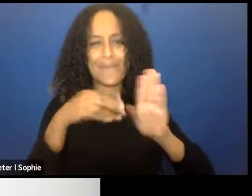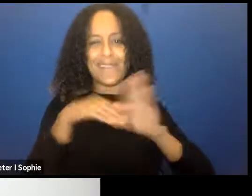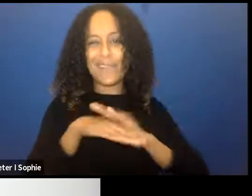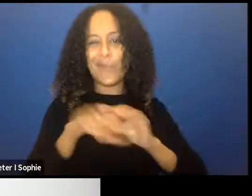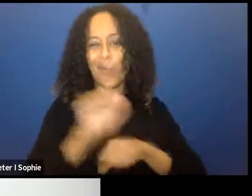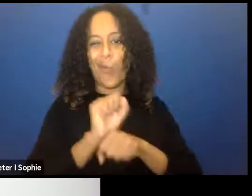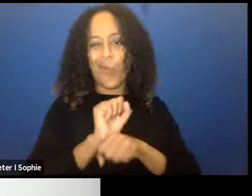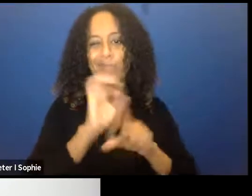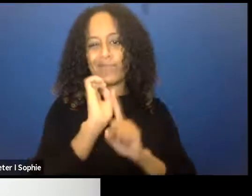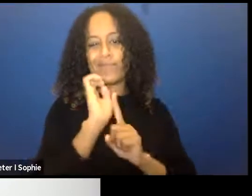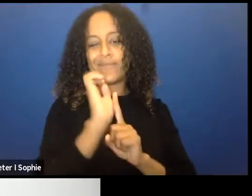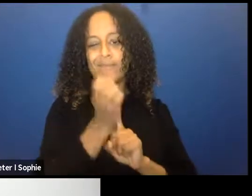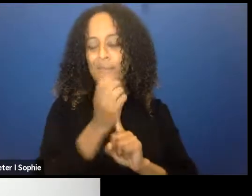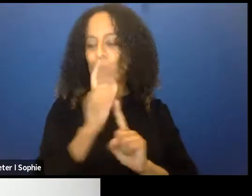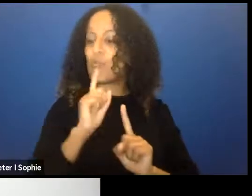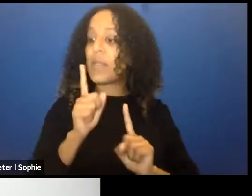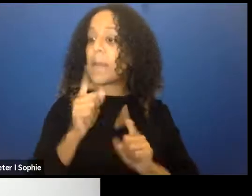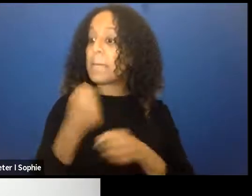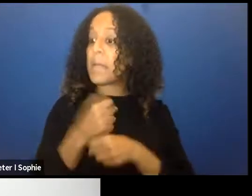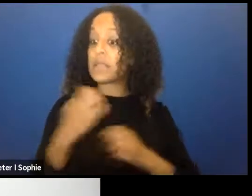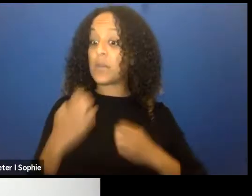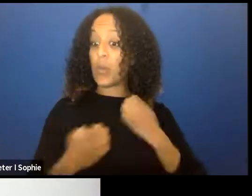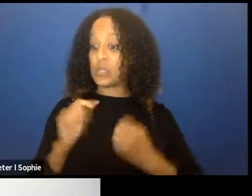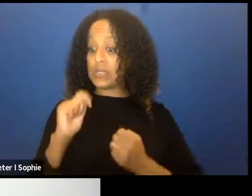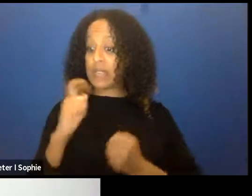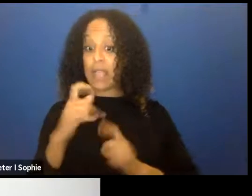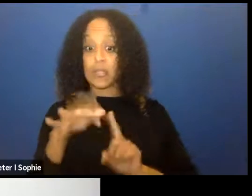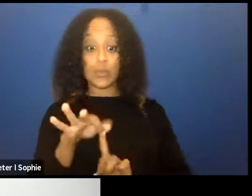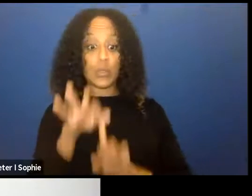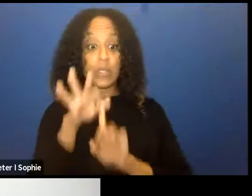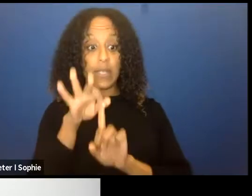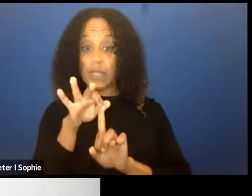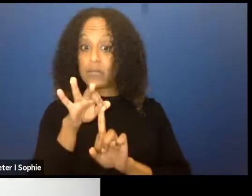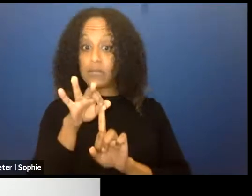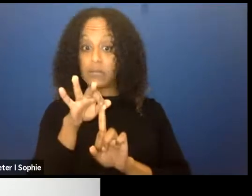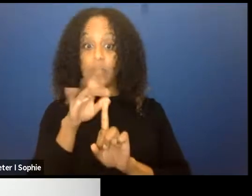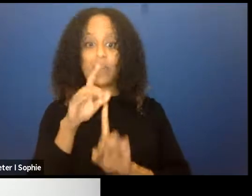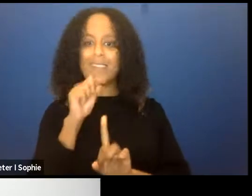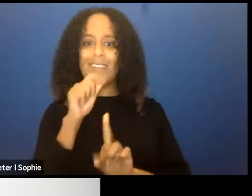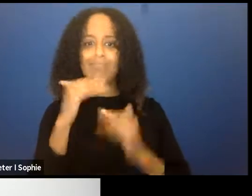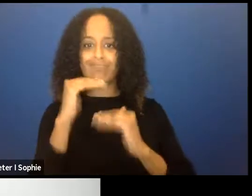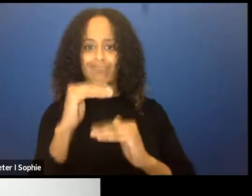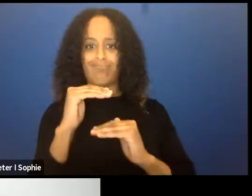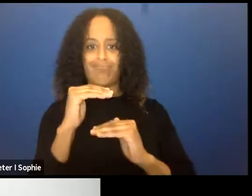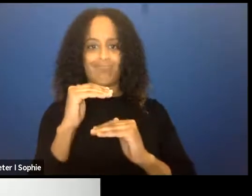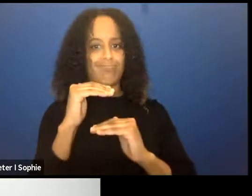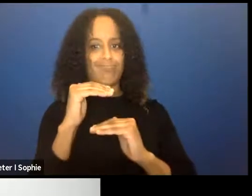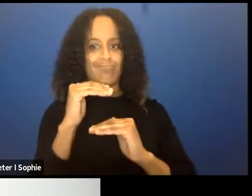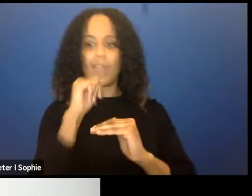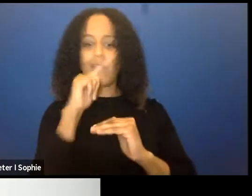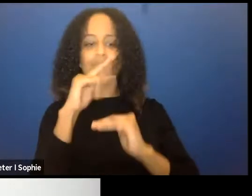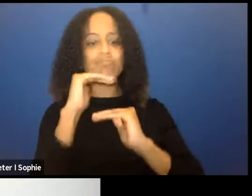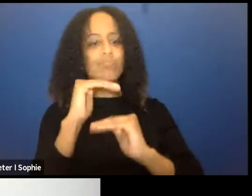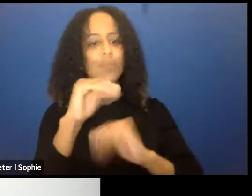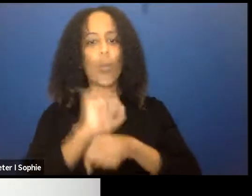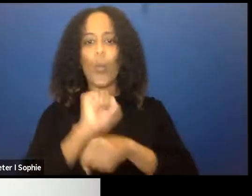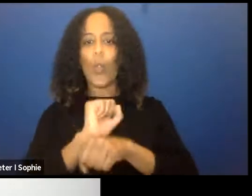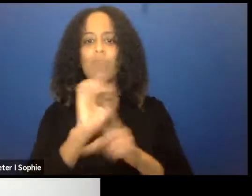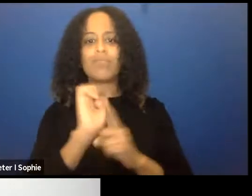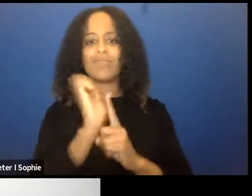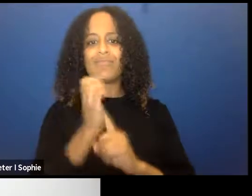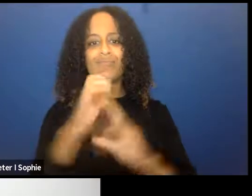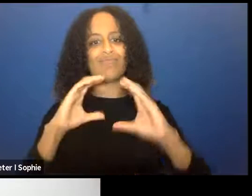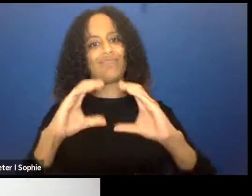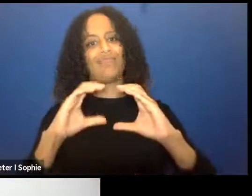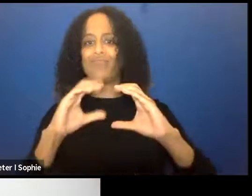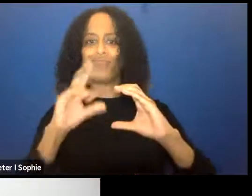what really makes emotional tax so unique is that it's not limited to just the workplace. As people of